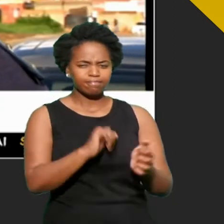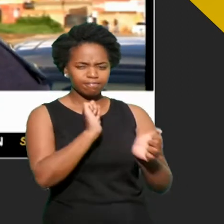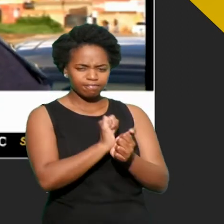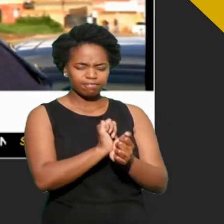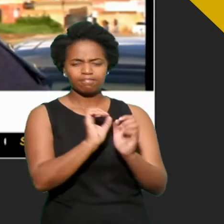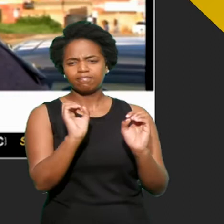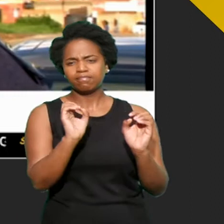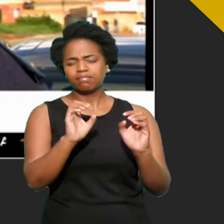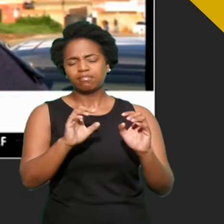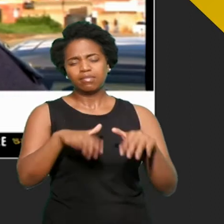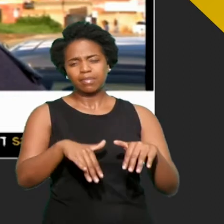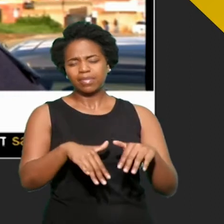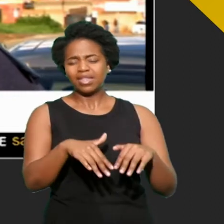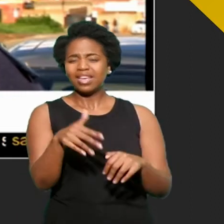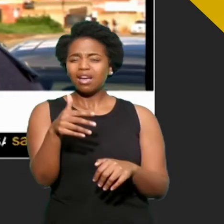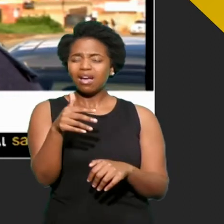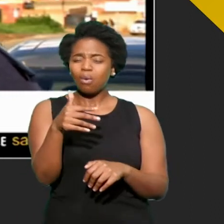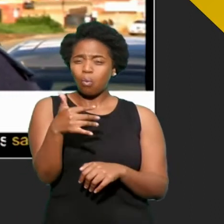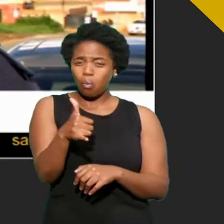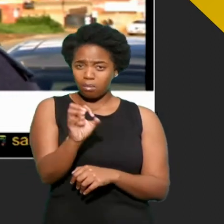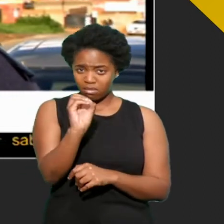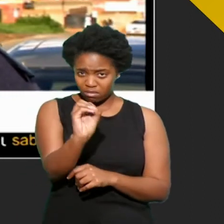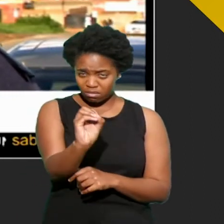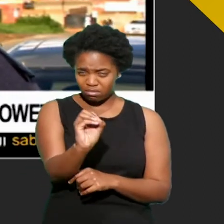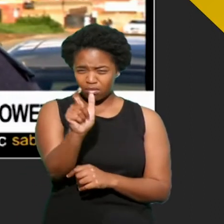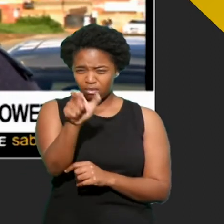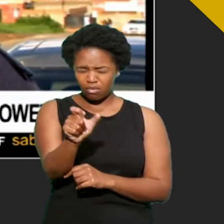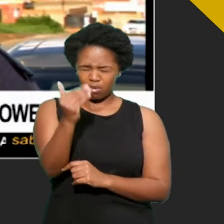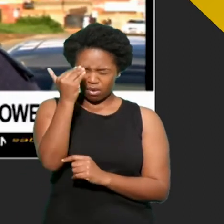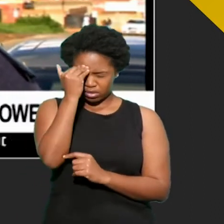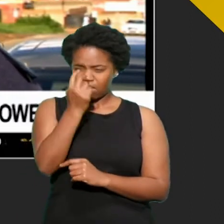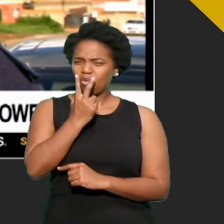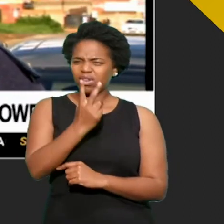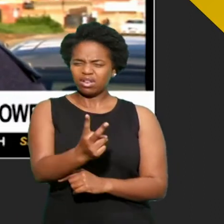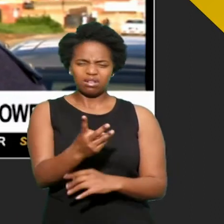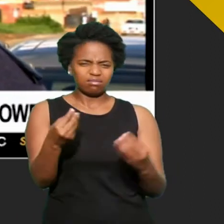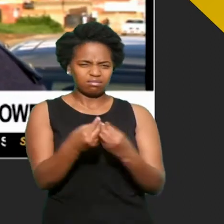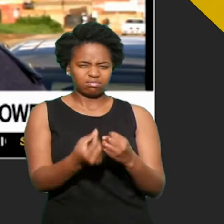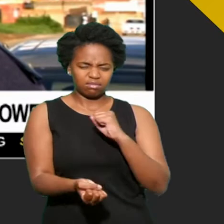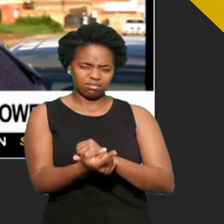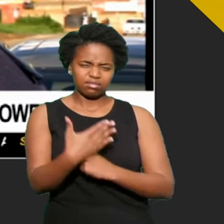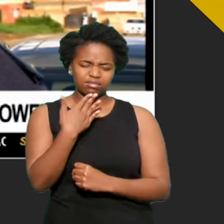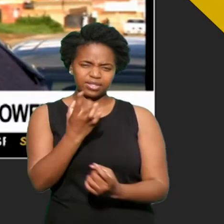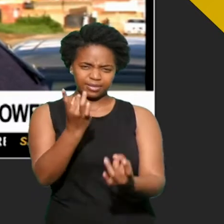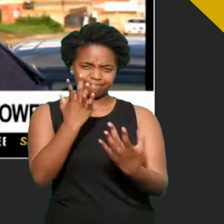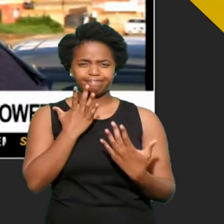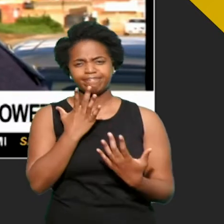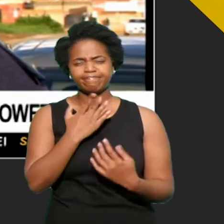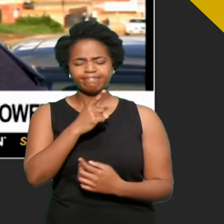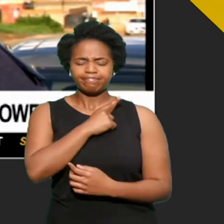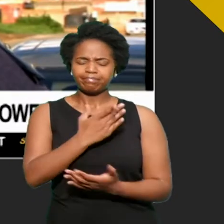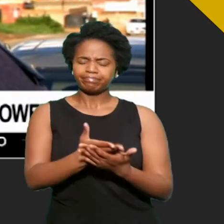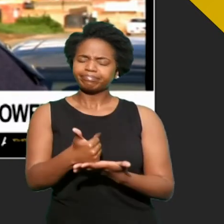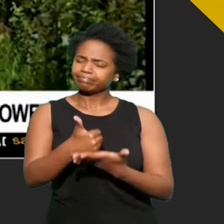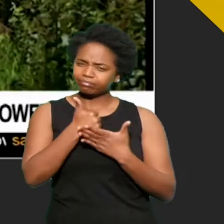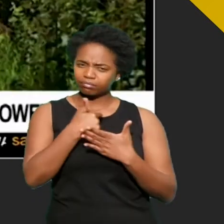calling to anyone who might have witnessed the incident to come forward so that it can assist us with